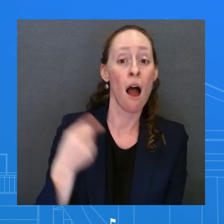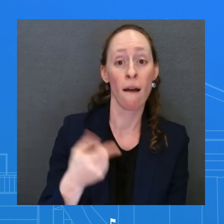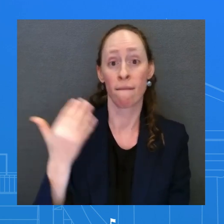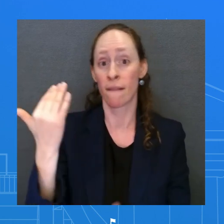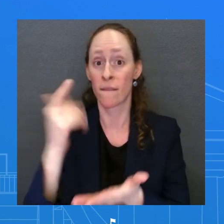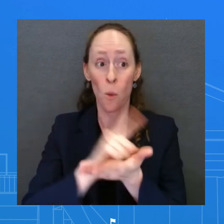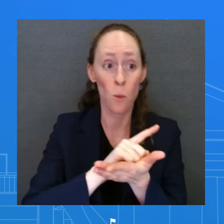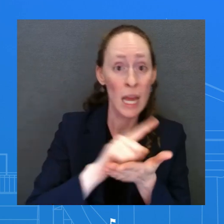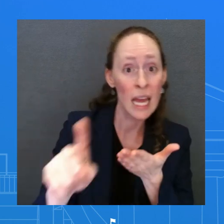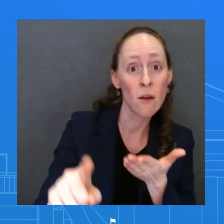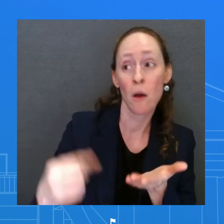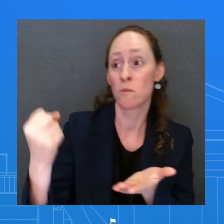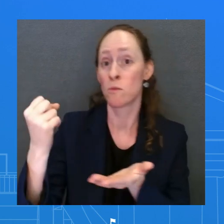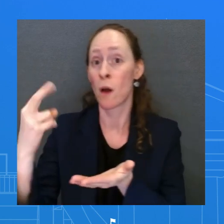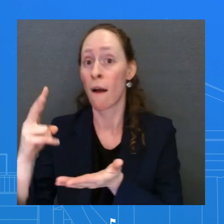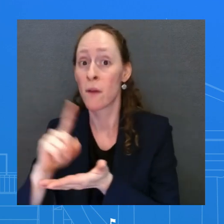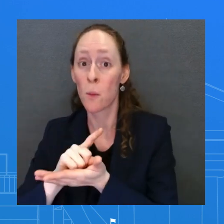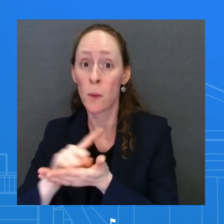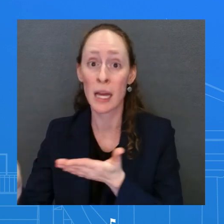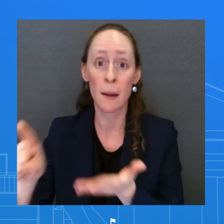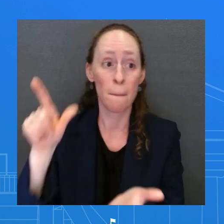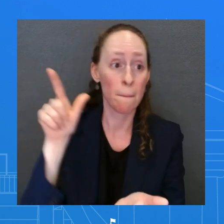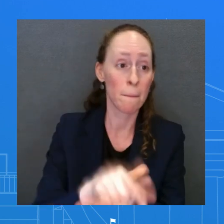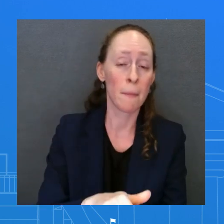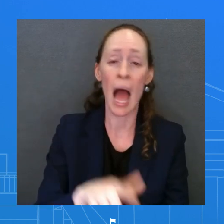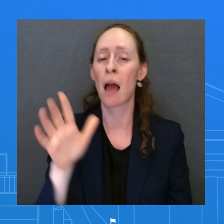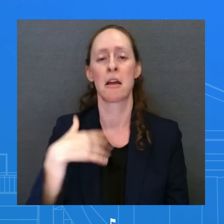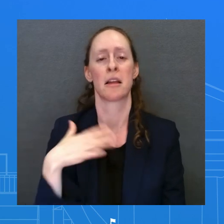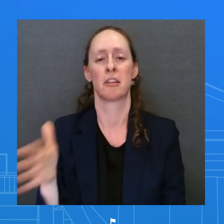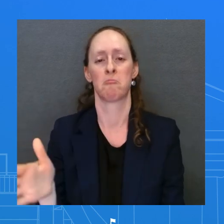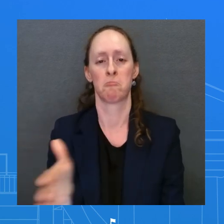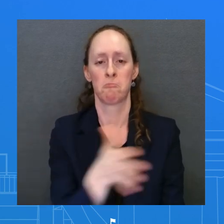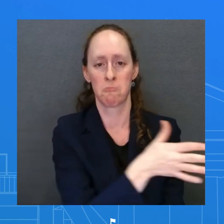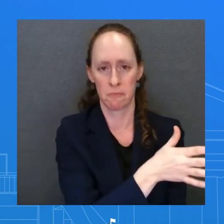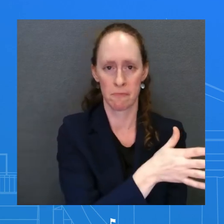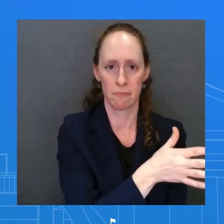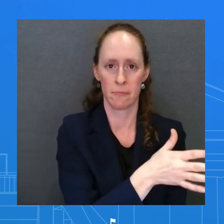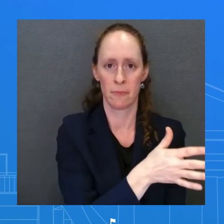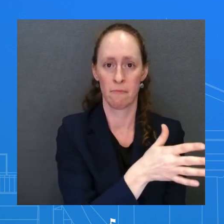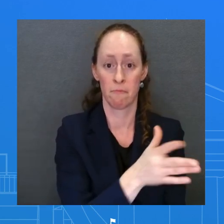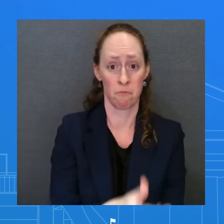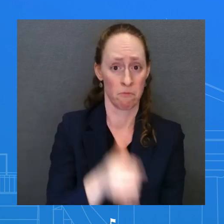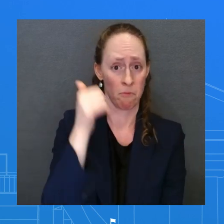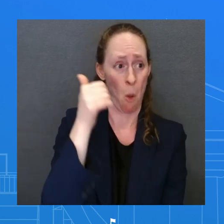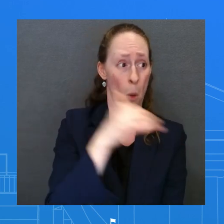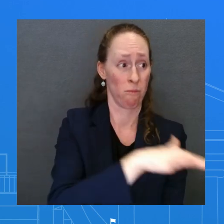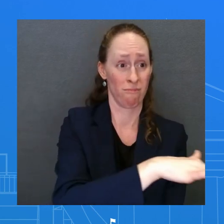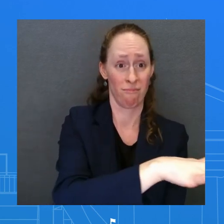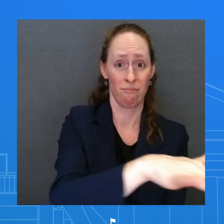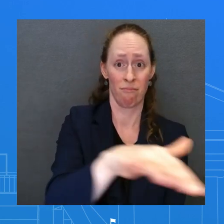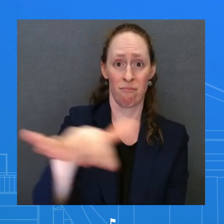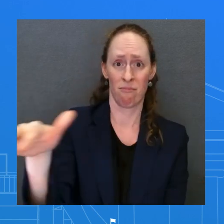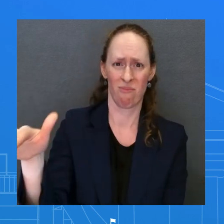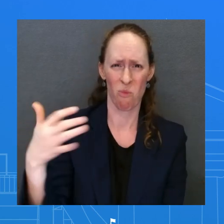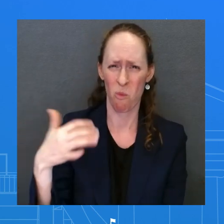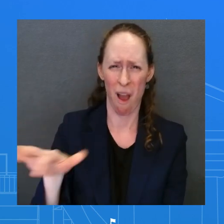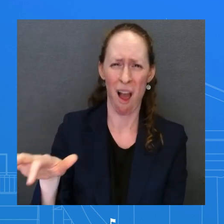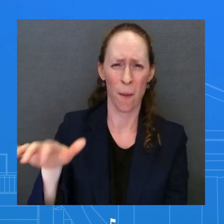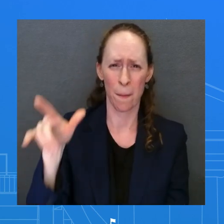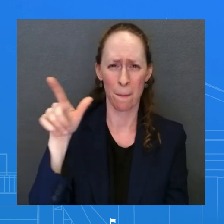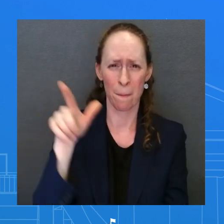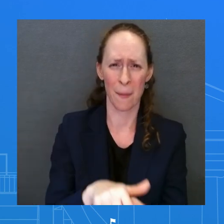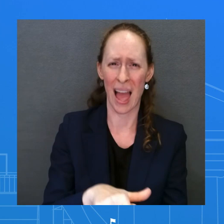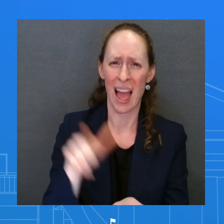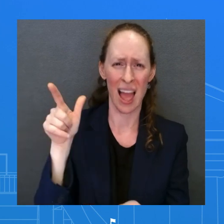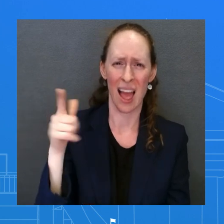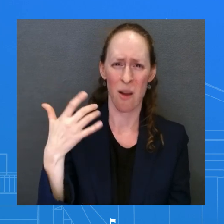seen from Americans, majority of Americans, who do not want politicians making their health care decisions for them. That's been